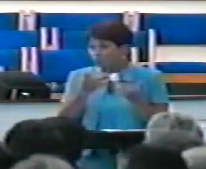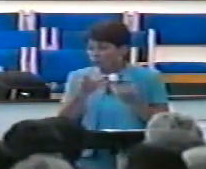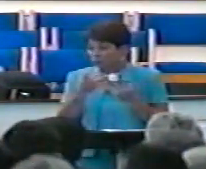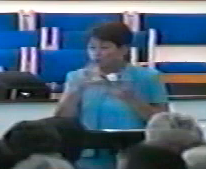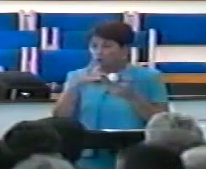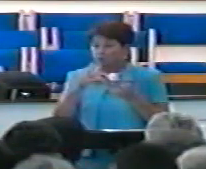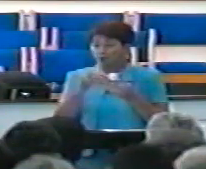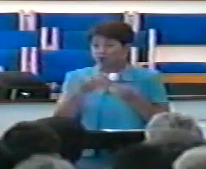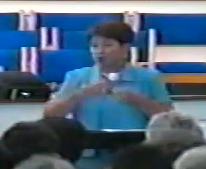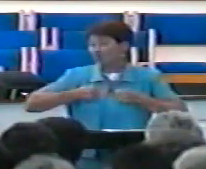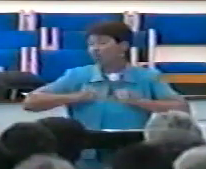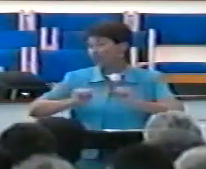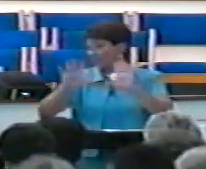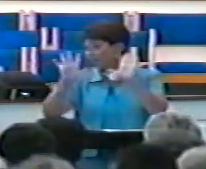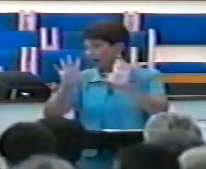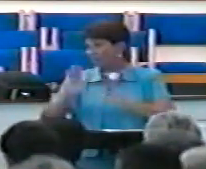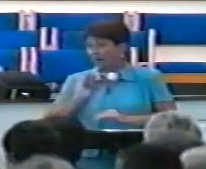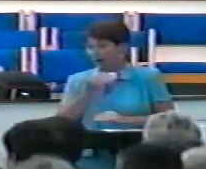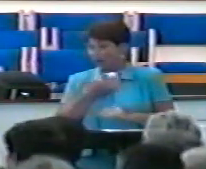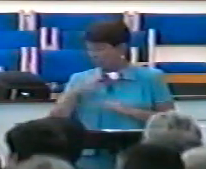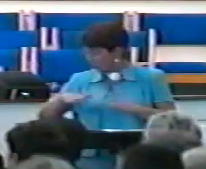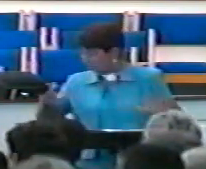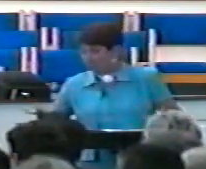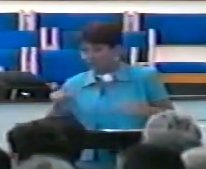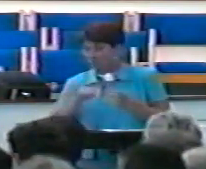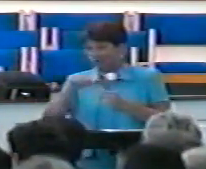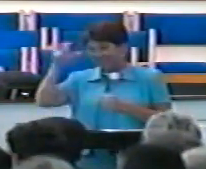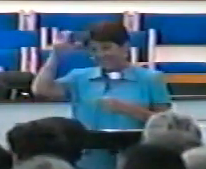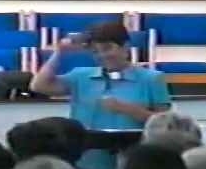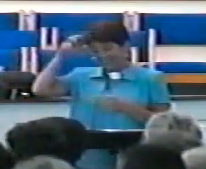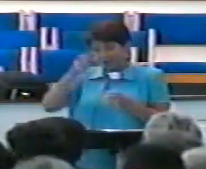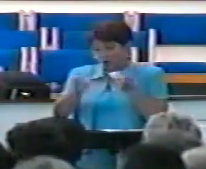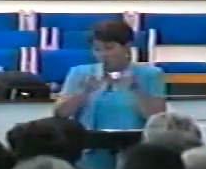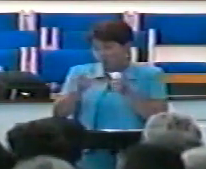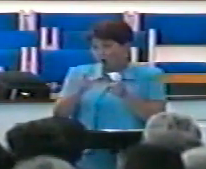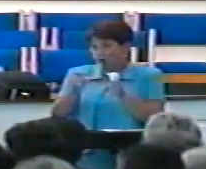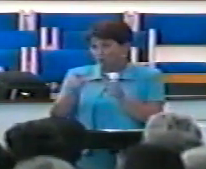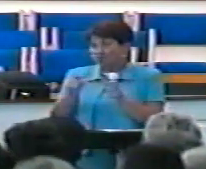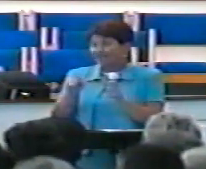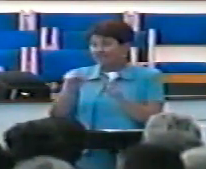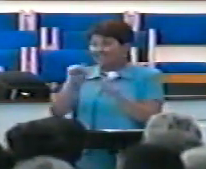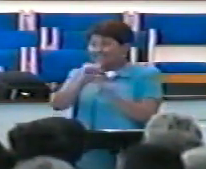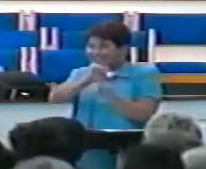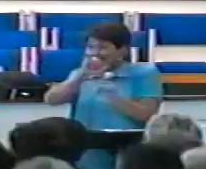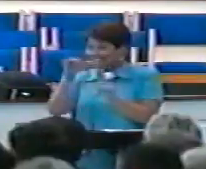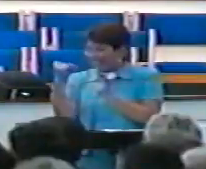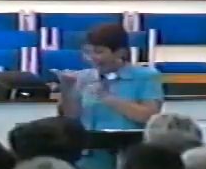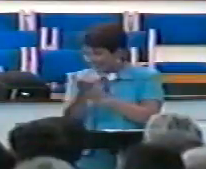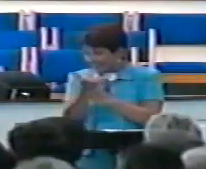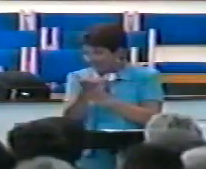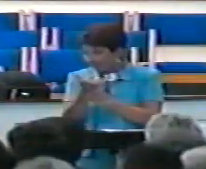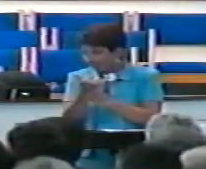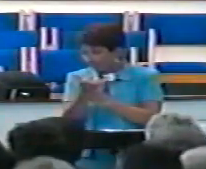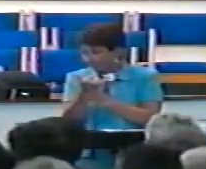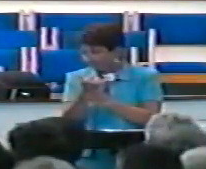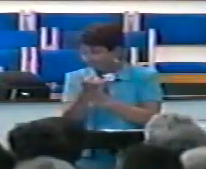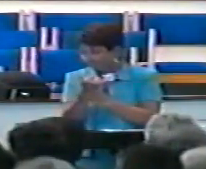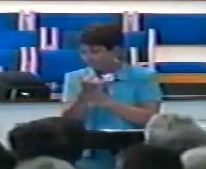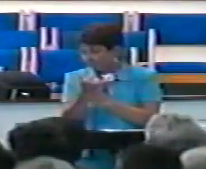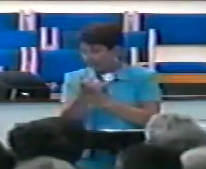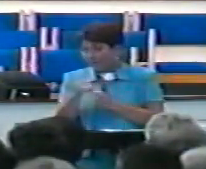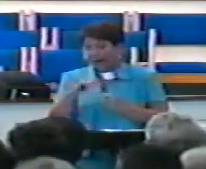devil-dominated society without a fight. I pray that the Spirit of God will do a work in their lives and that the Word of God will do a work in their